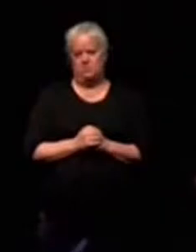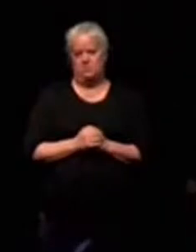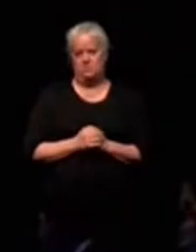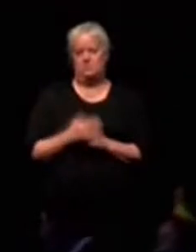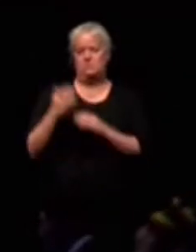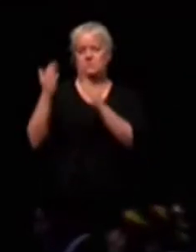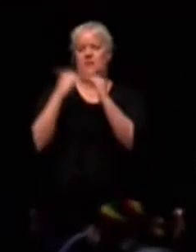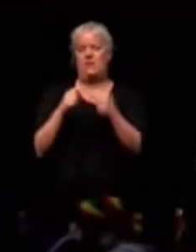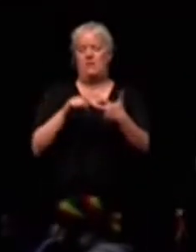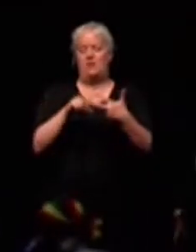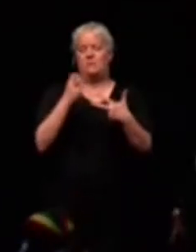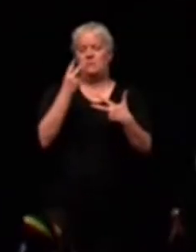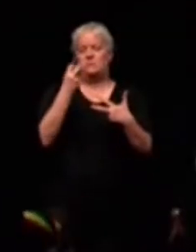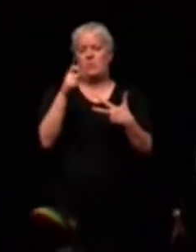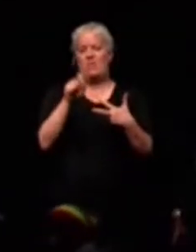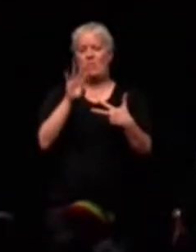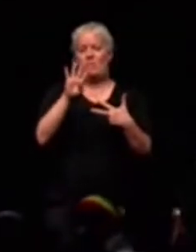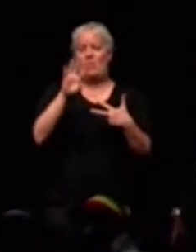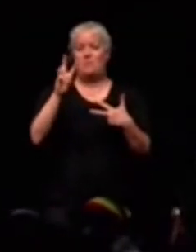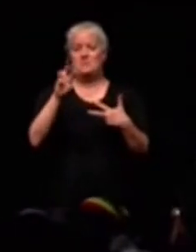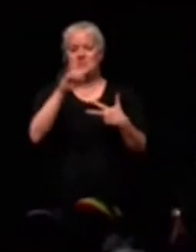12.46% for Jumaane Williams,